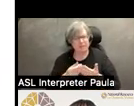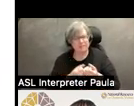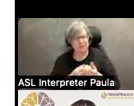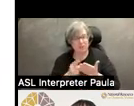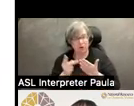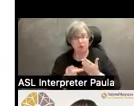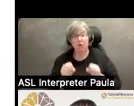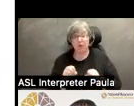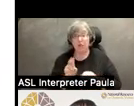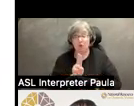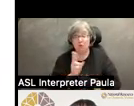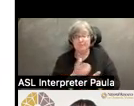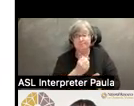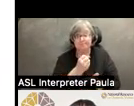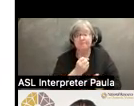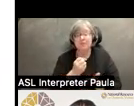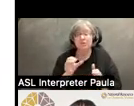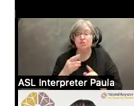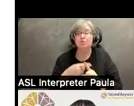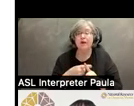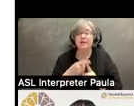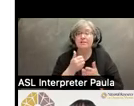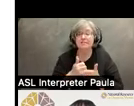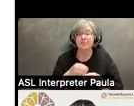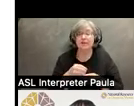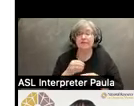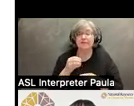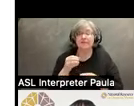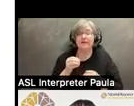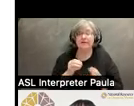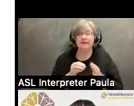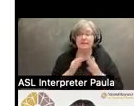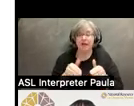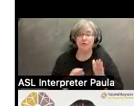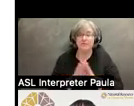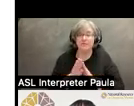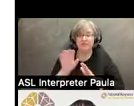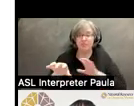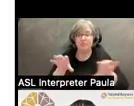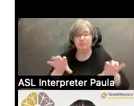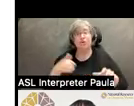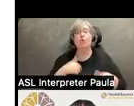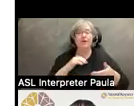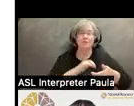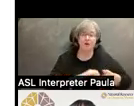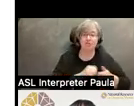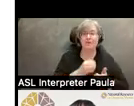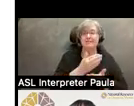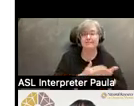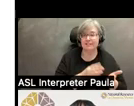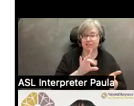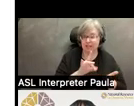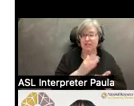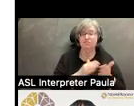used to do rental assistance in those developments? And that was where we had our partnerships with Section 8 in some of the communities where they